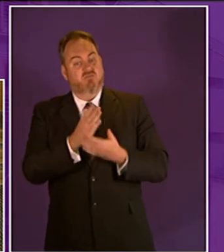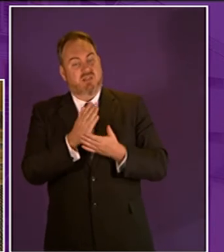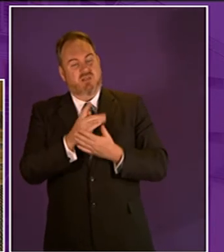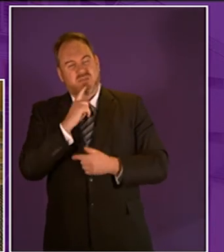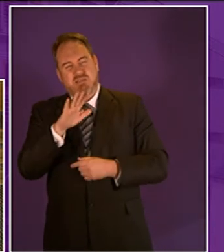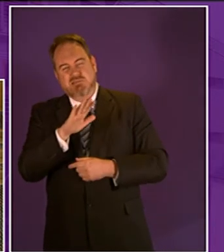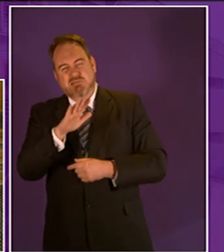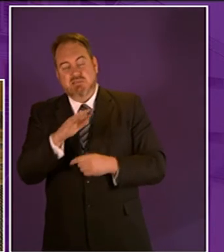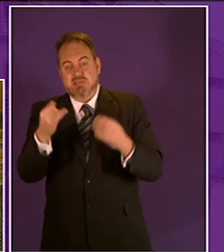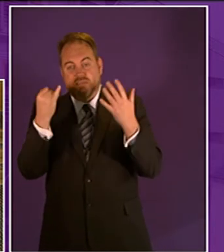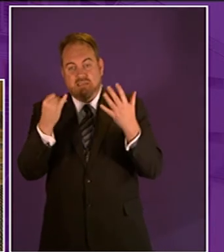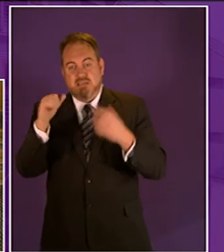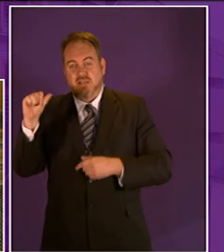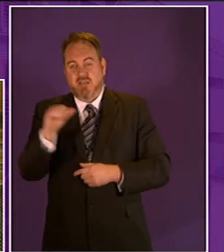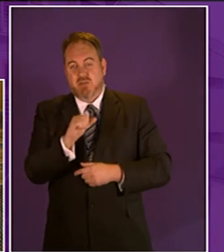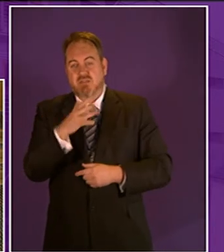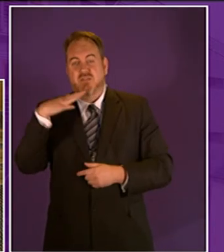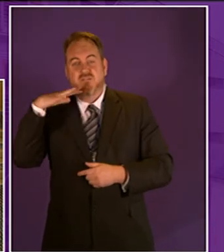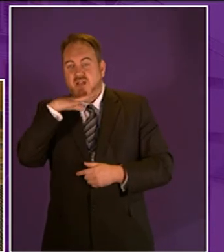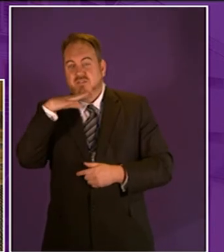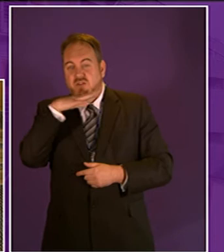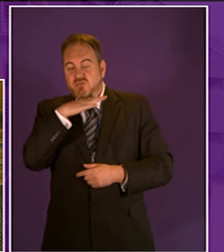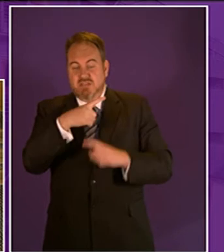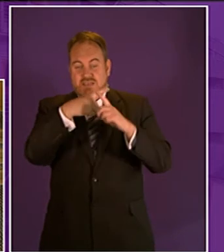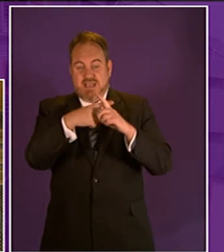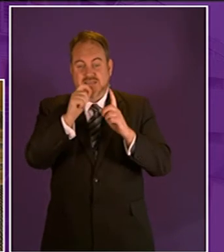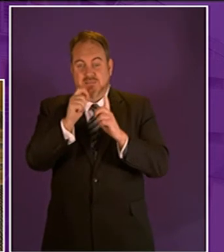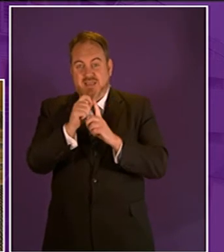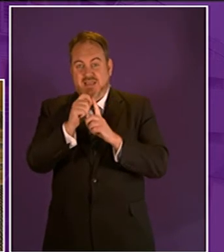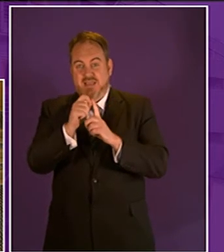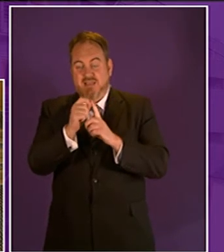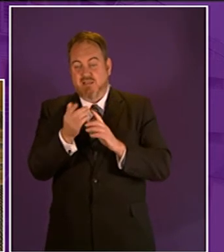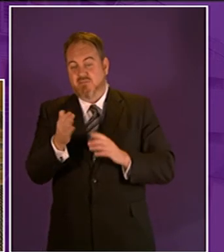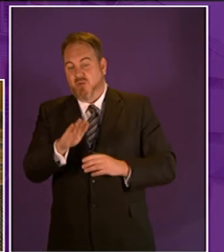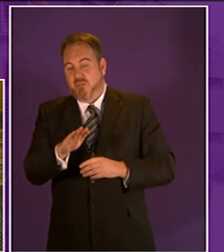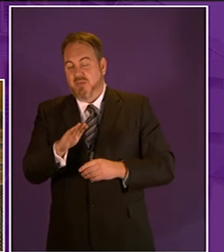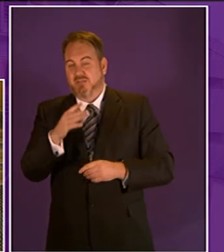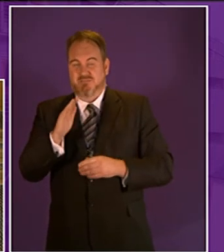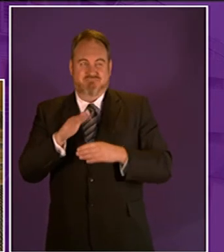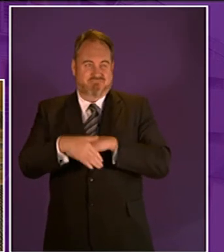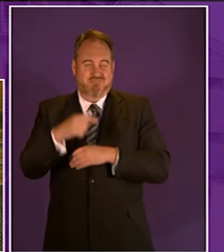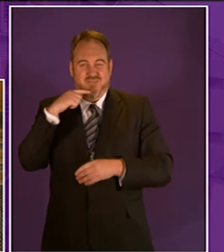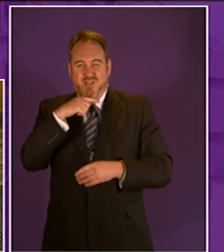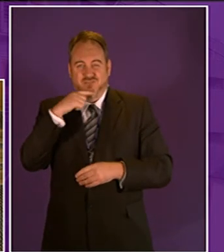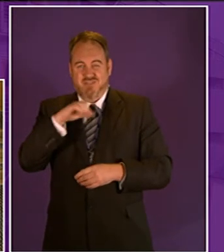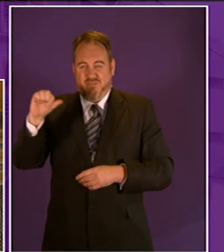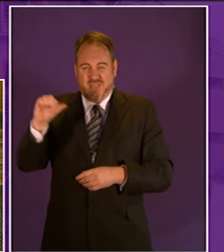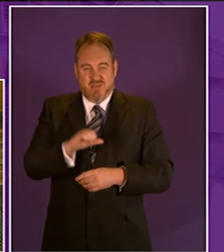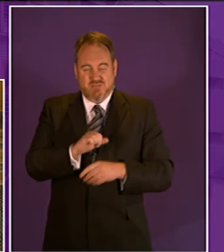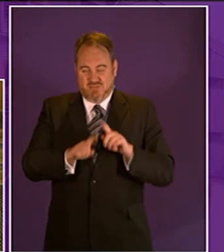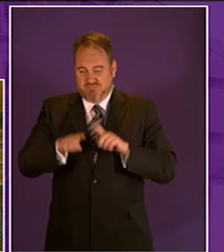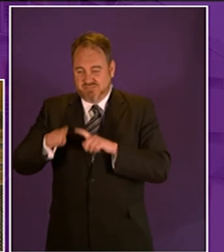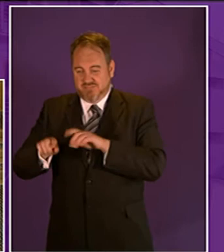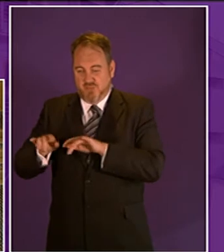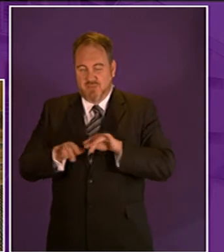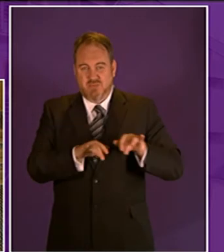approximately 6,500 XP devices out of around 150,000 total devices, which is less than 5%. So what I'm